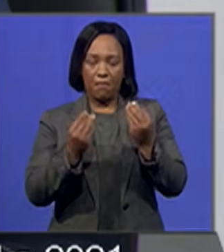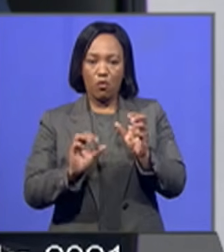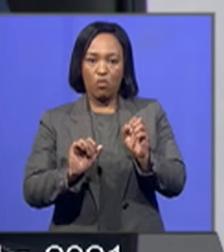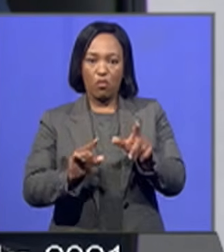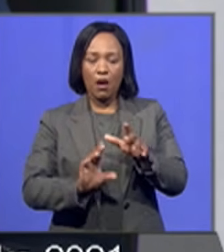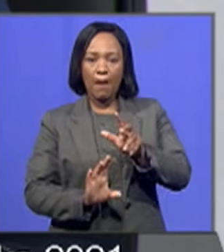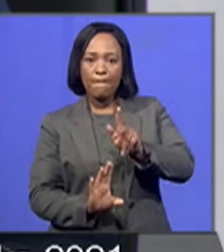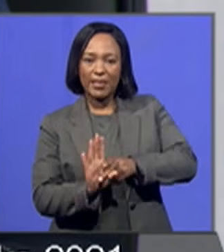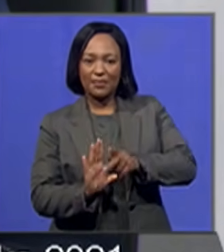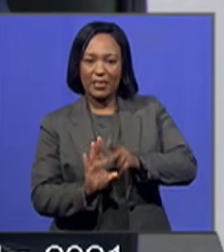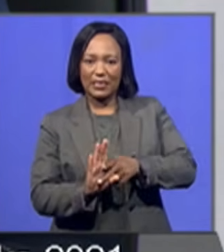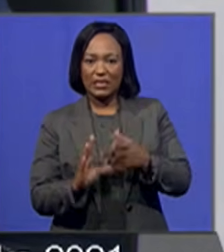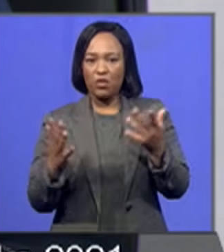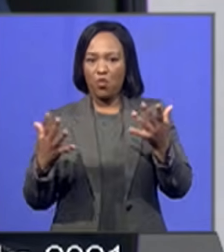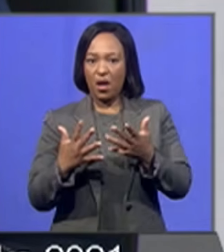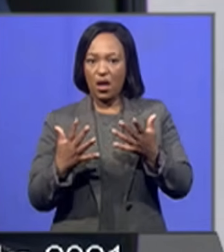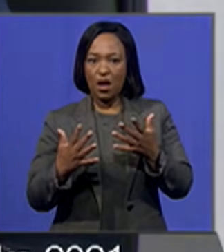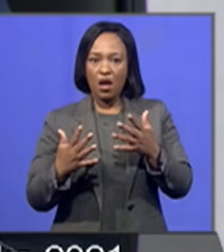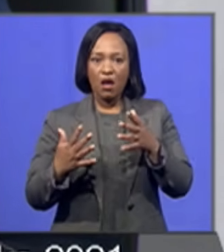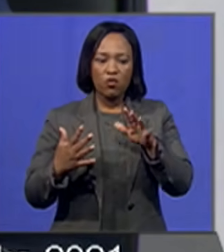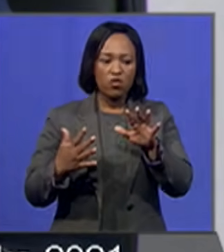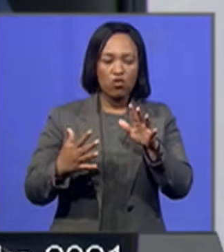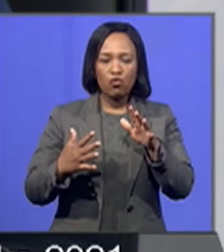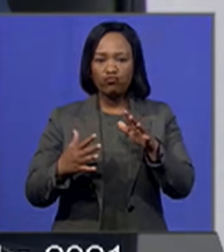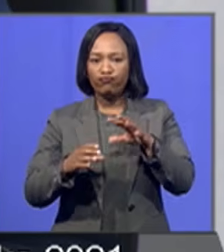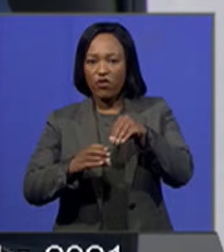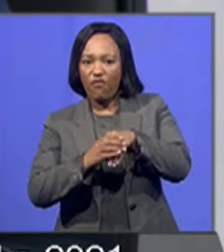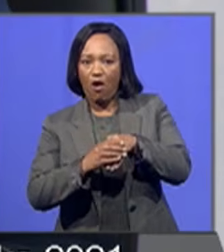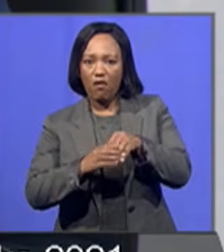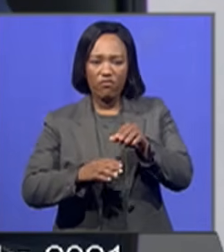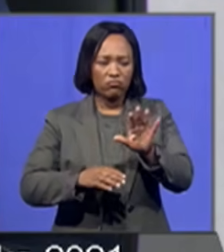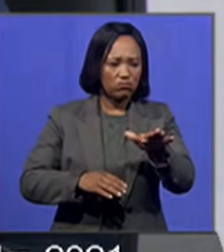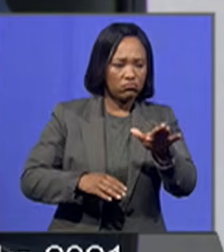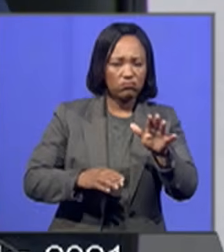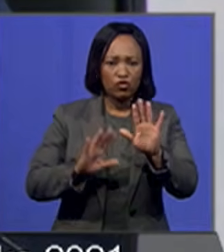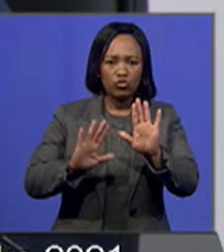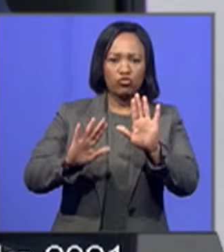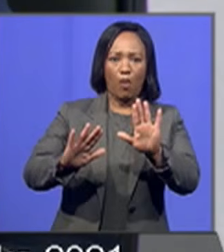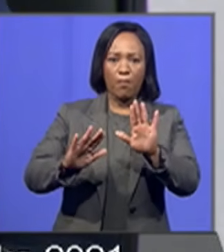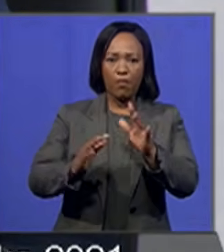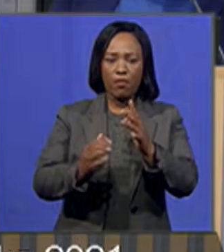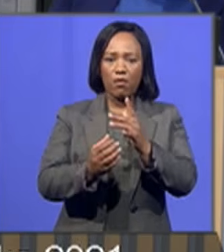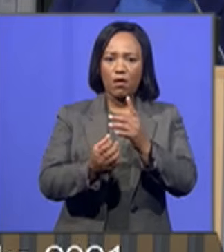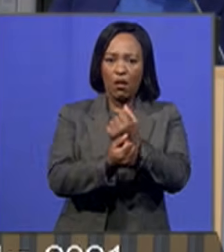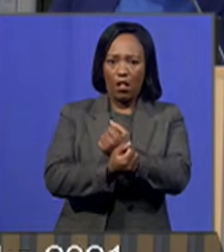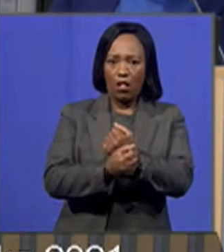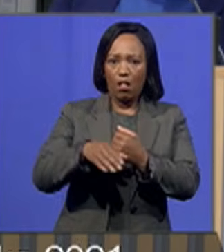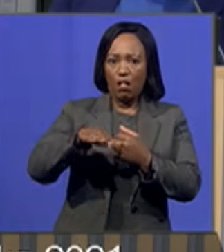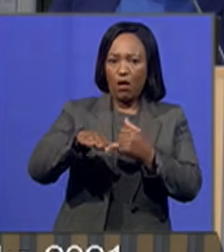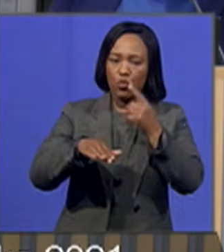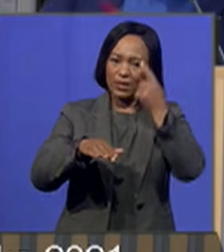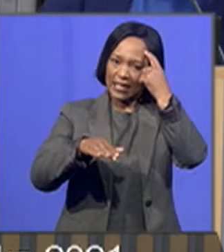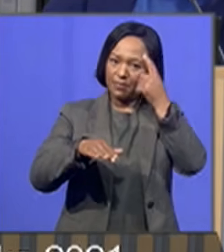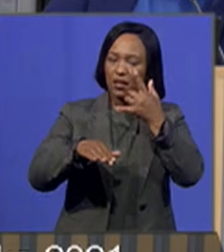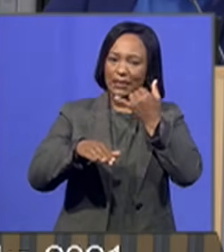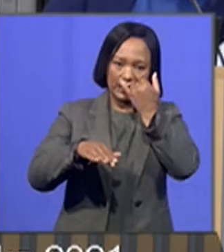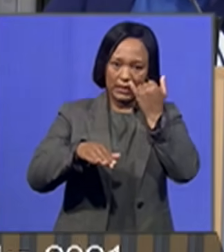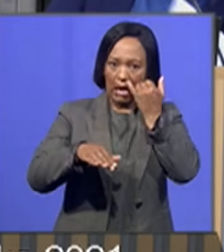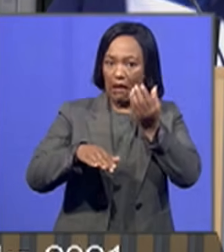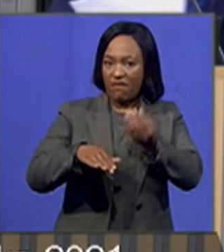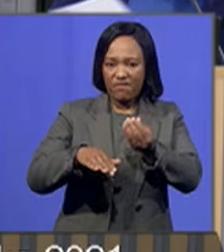participate in an operation where you're stopping or you're inspecting a container that's suspected to contain drugs.